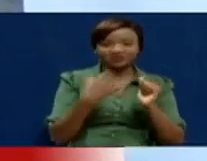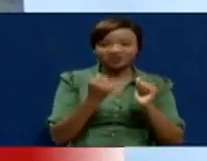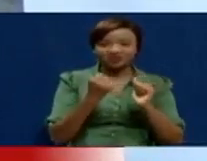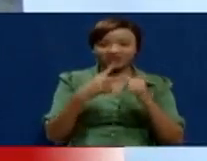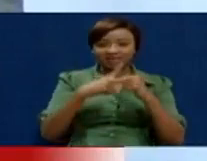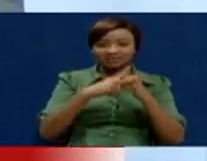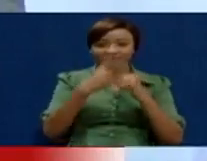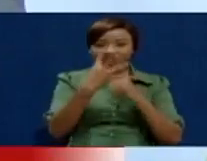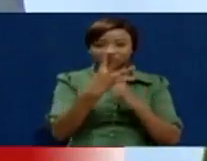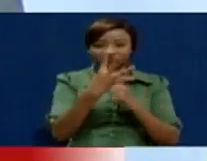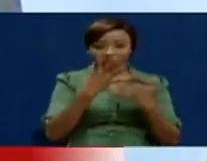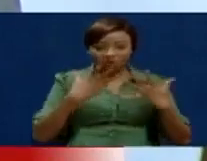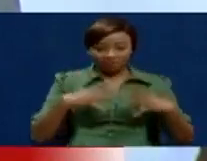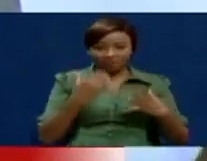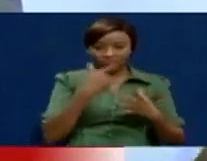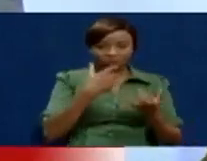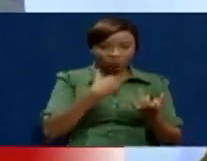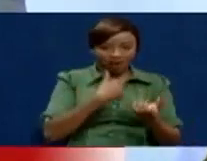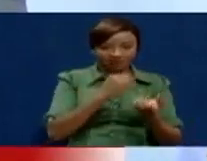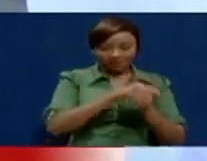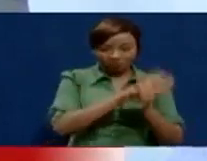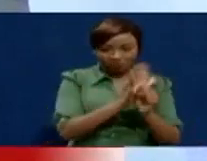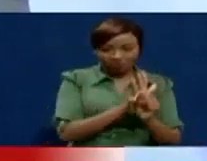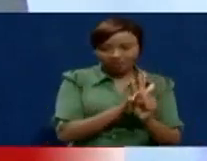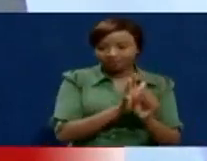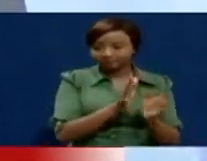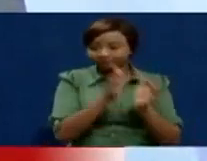110,574 cases with